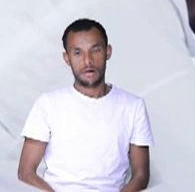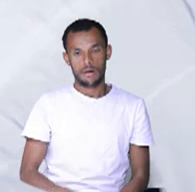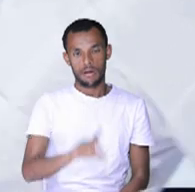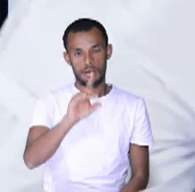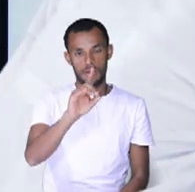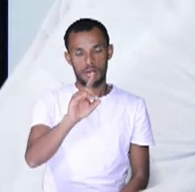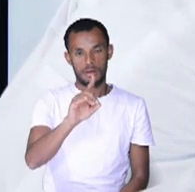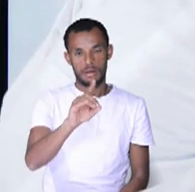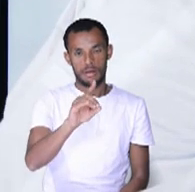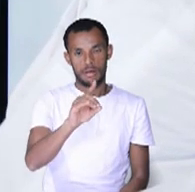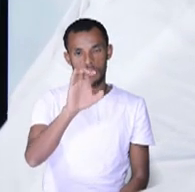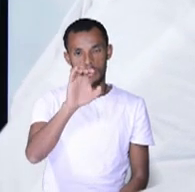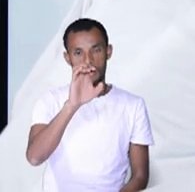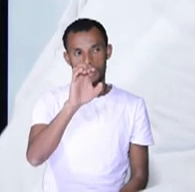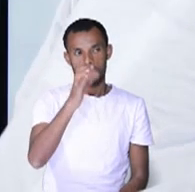DEF.